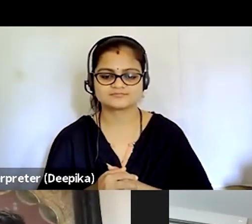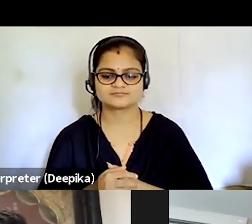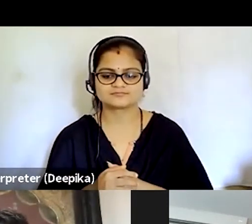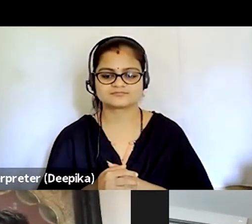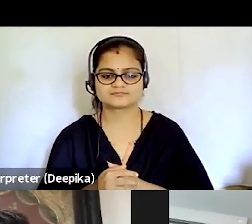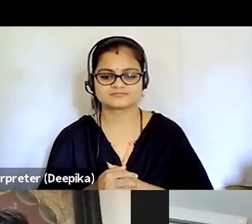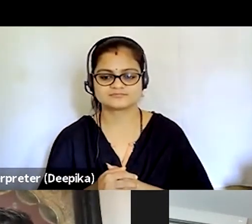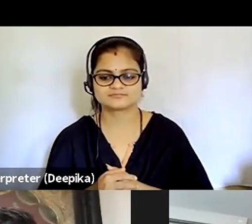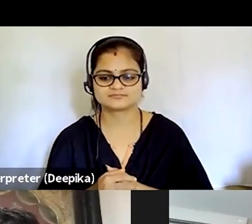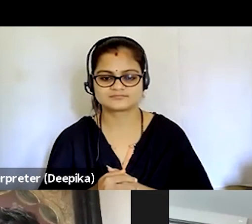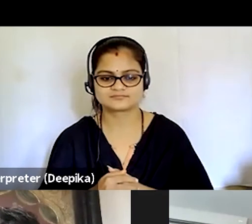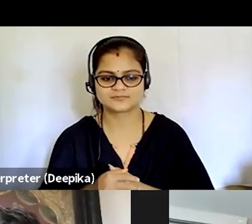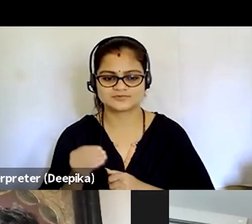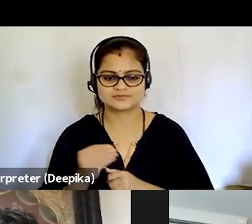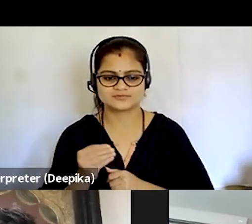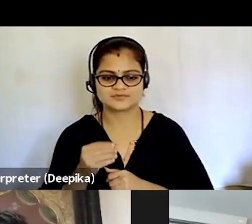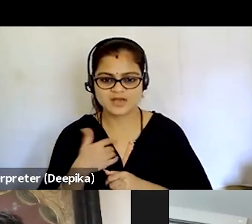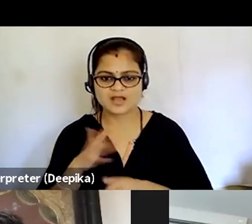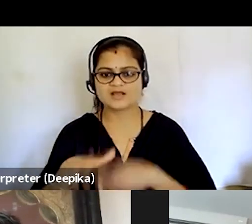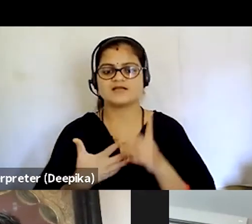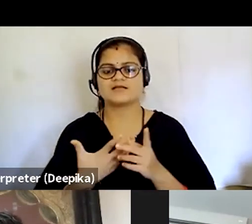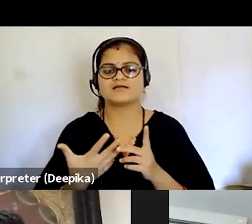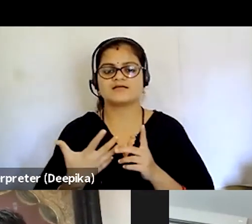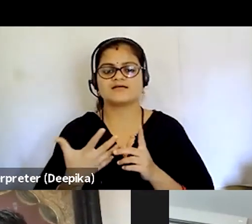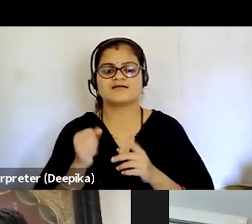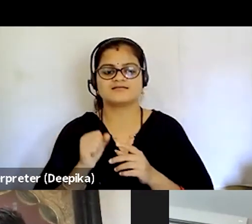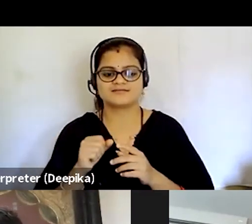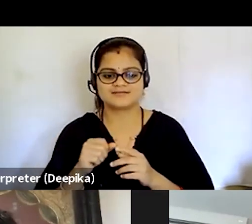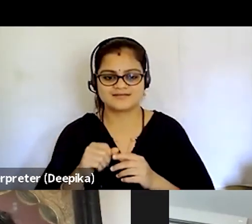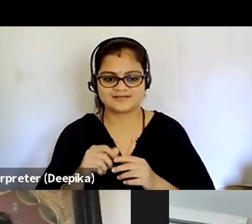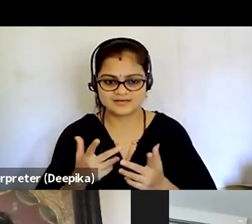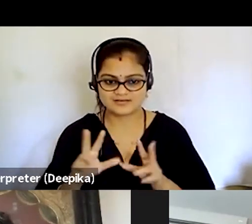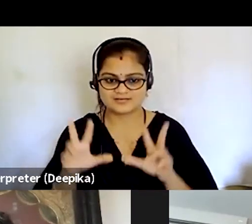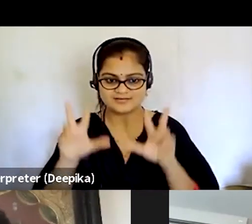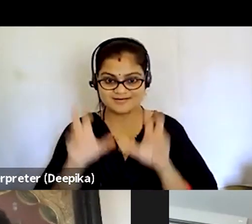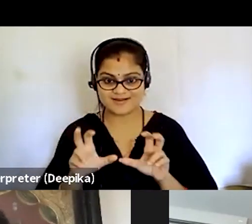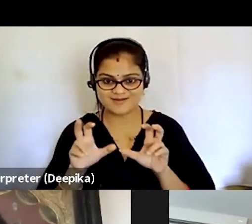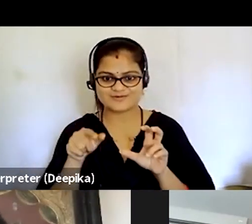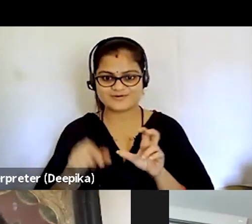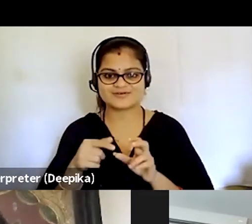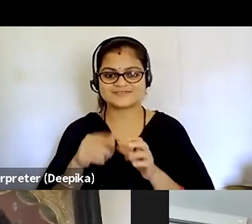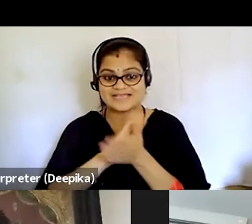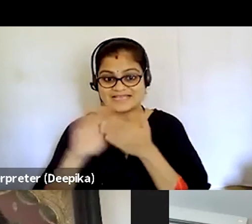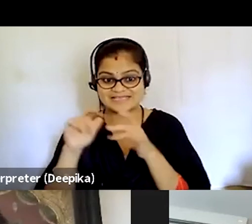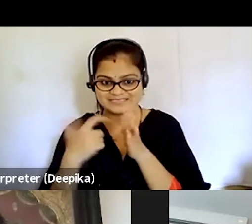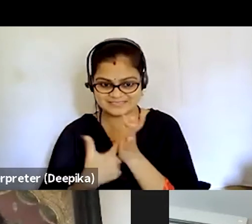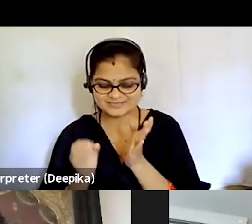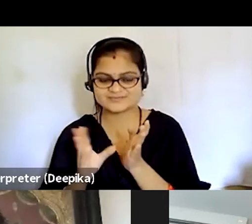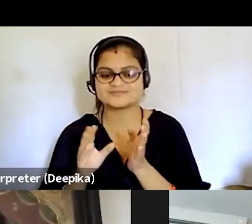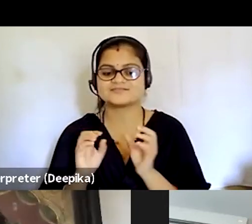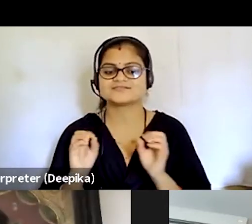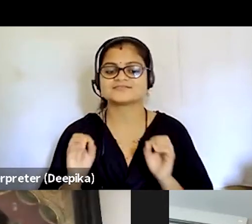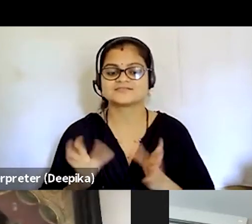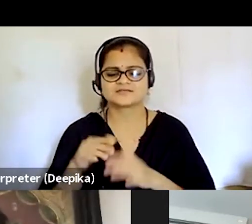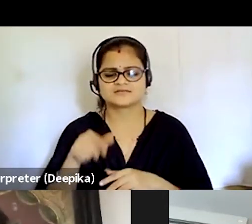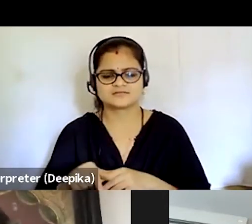I got some sort of recognition and an award that said Lockdown Hero. Yeah. And I didn't realize how